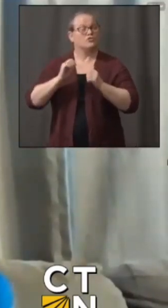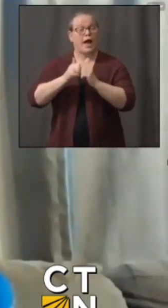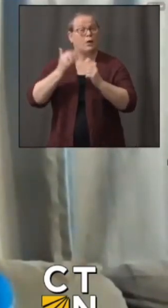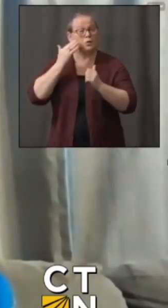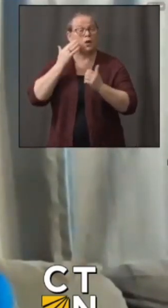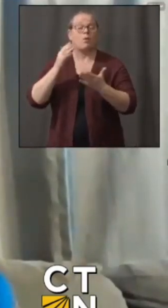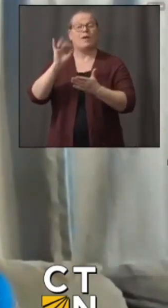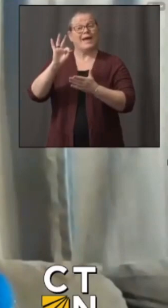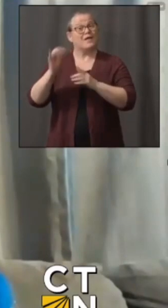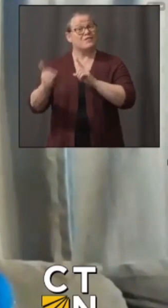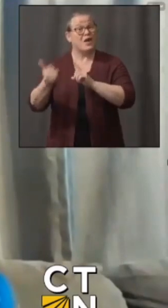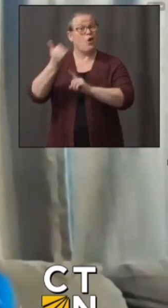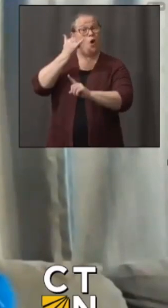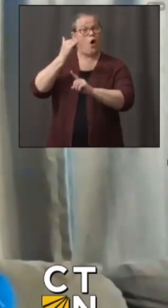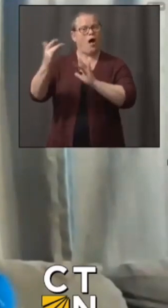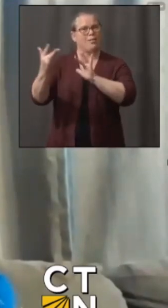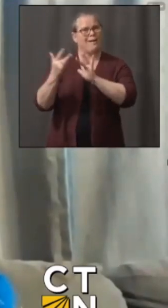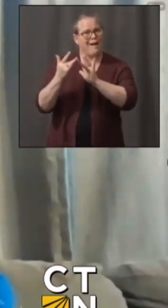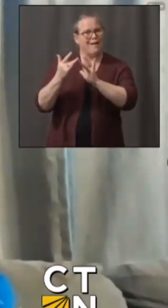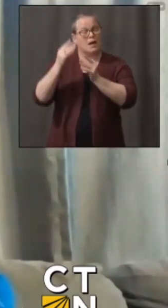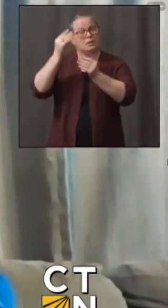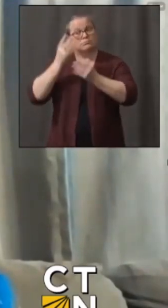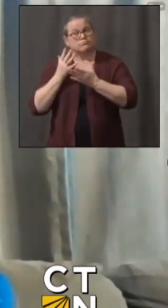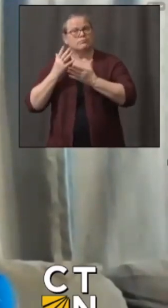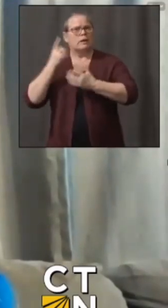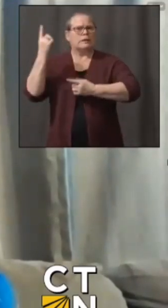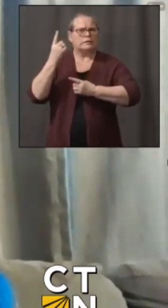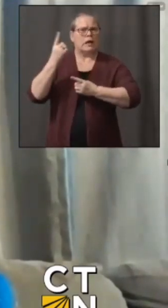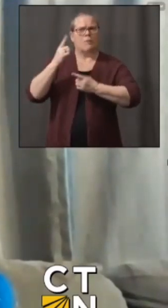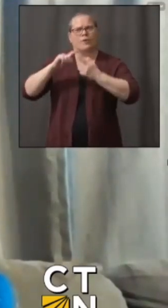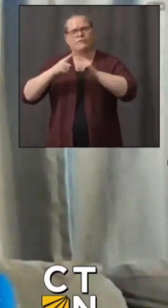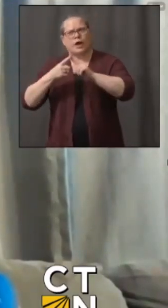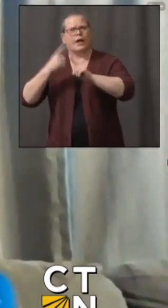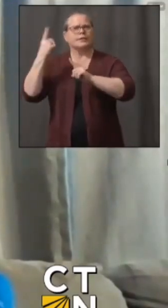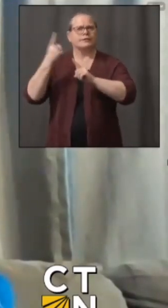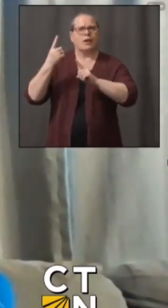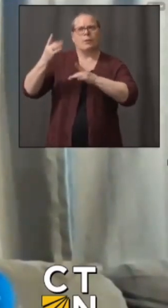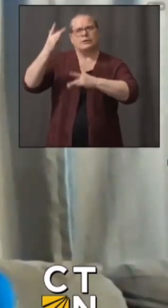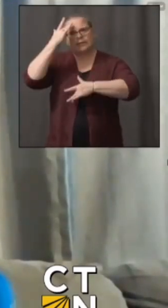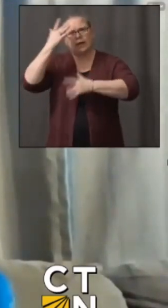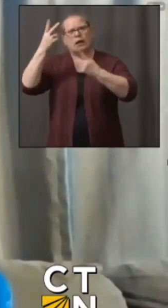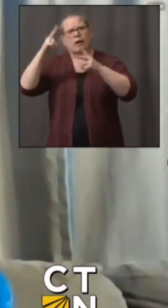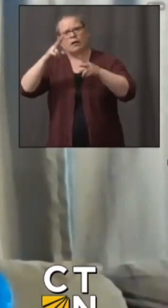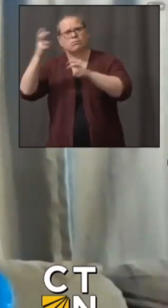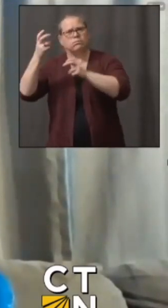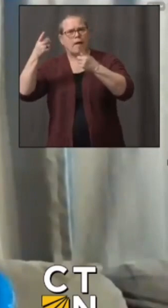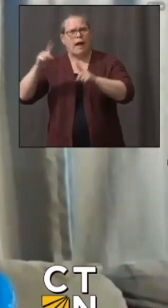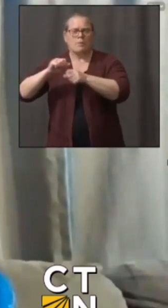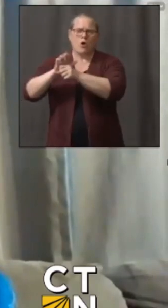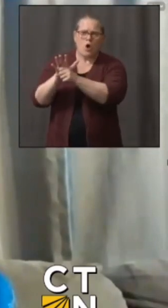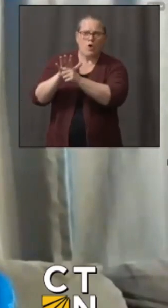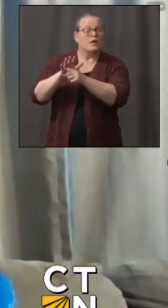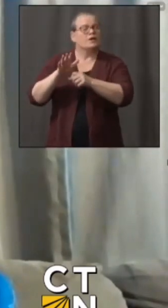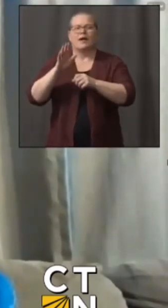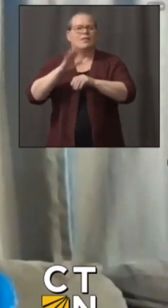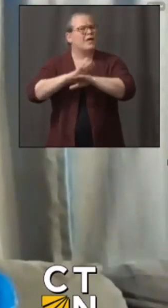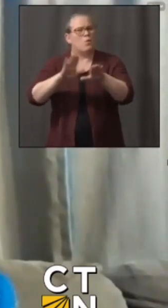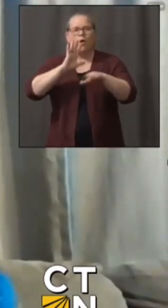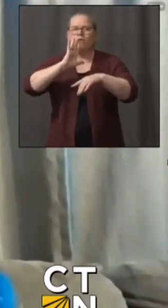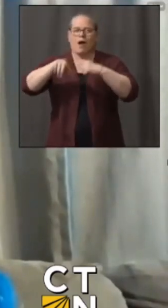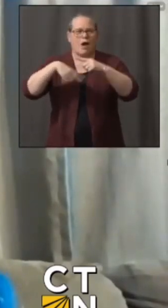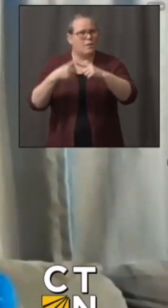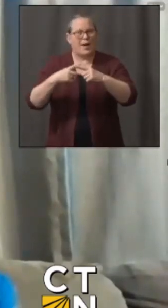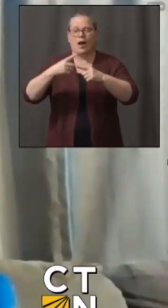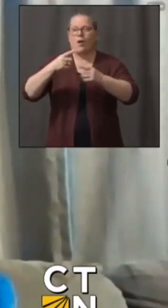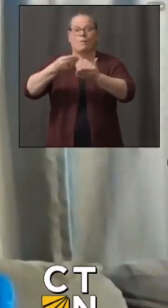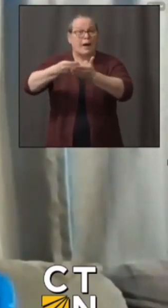for money. They're not going to ask you for a bank account, credit card, or social security number. And they're not going to ask about your immigration status.